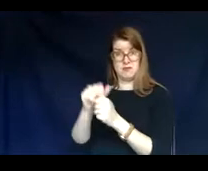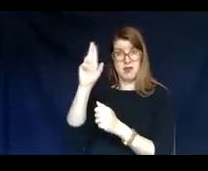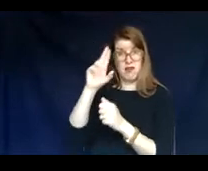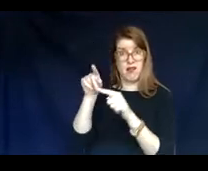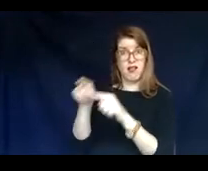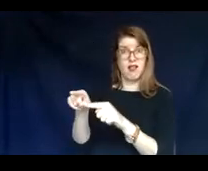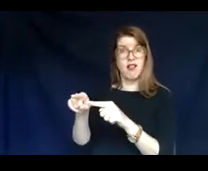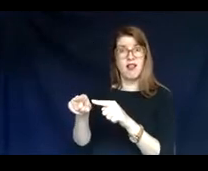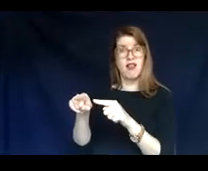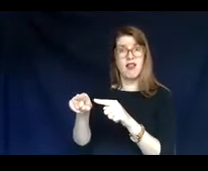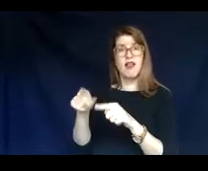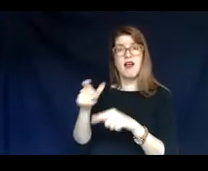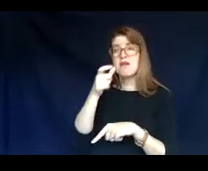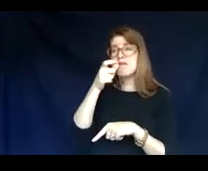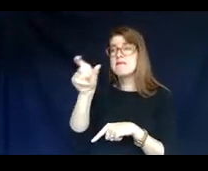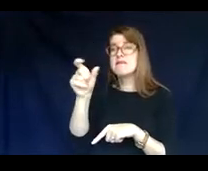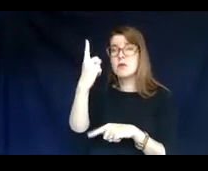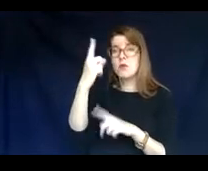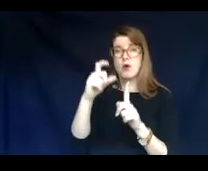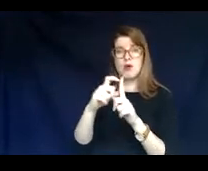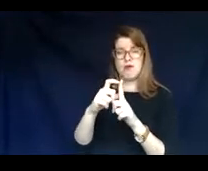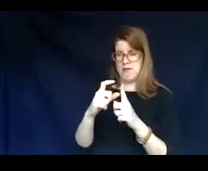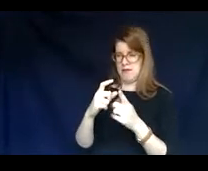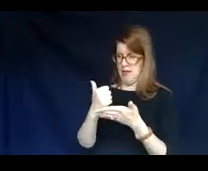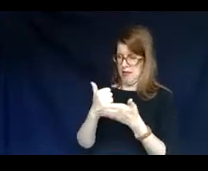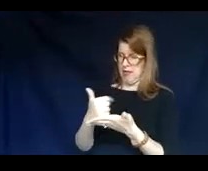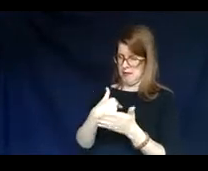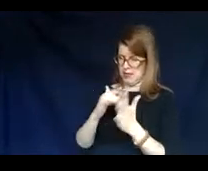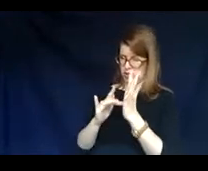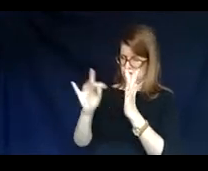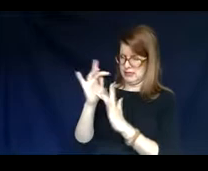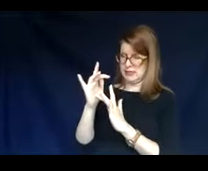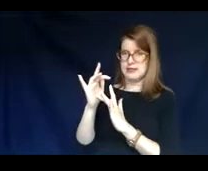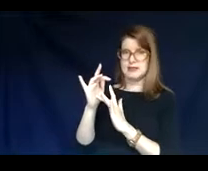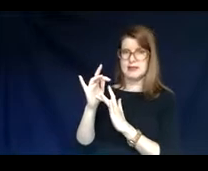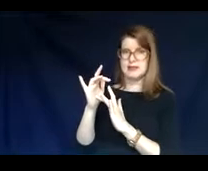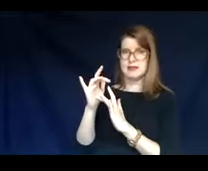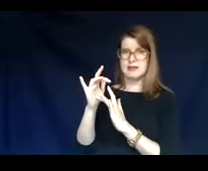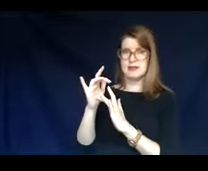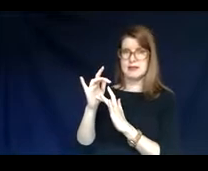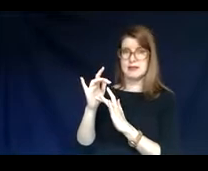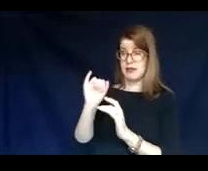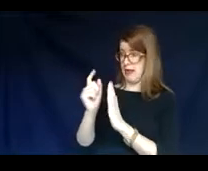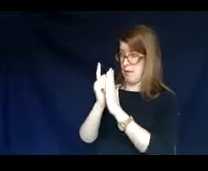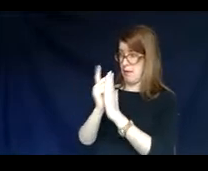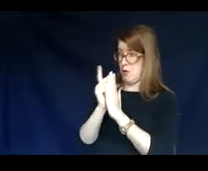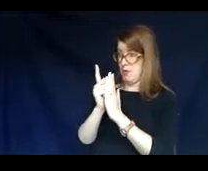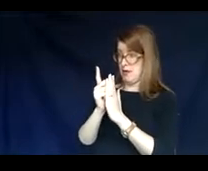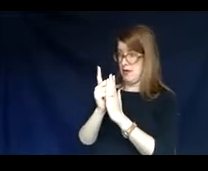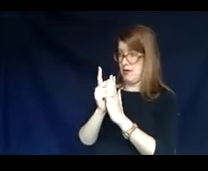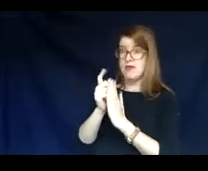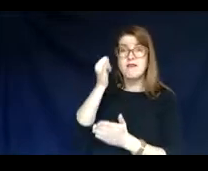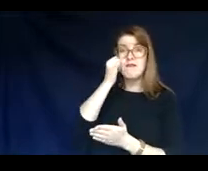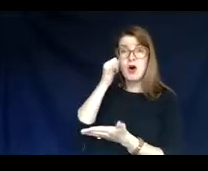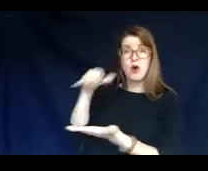I uttered a phrase, help me, Jesus. And just like that, the phone on the bedstand, the nightstand